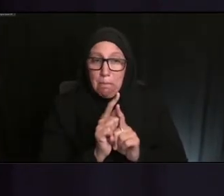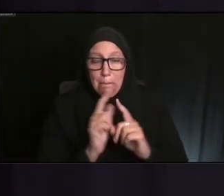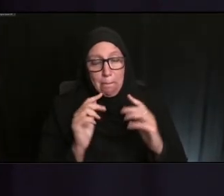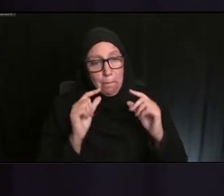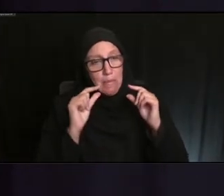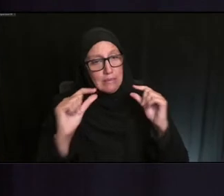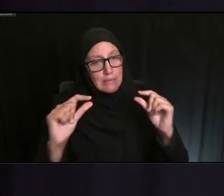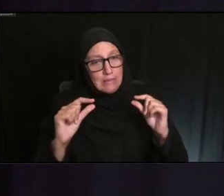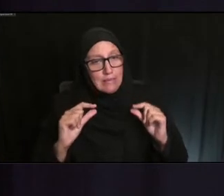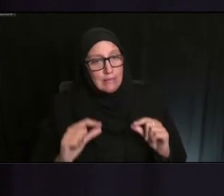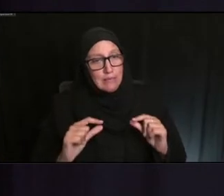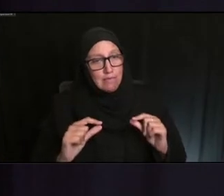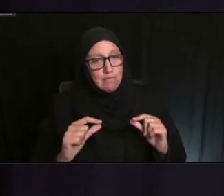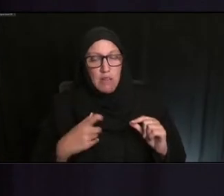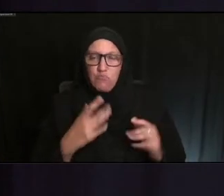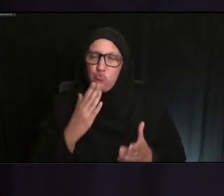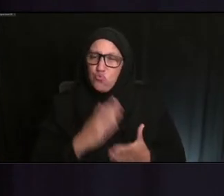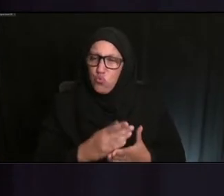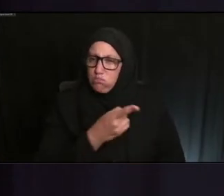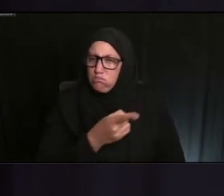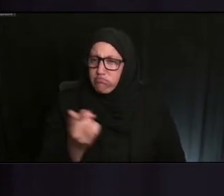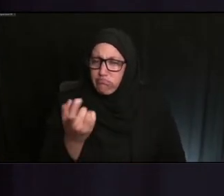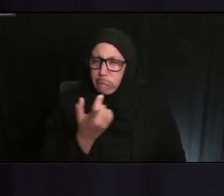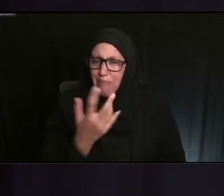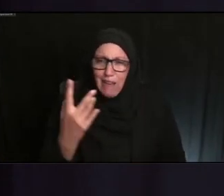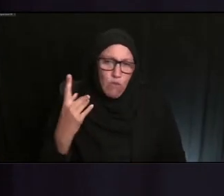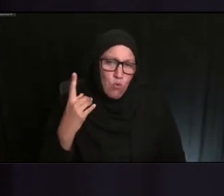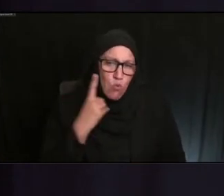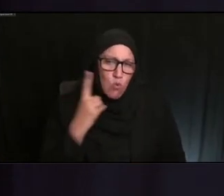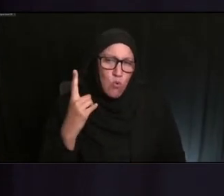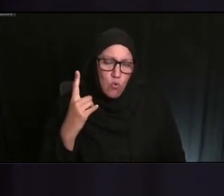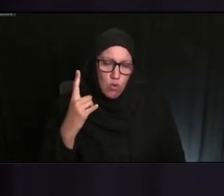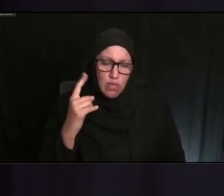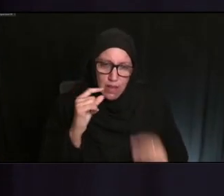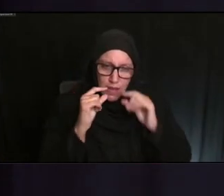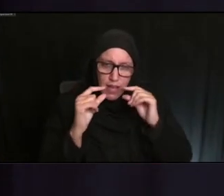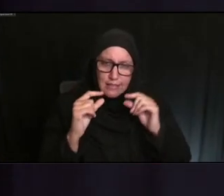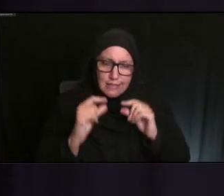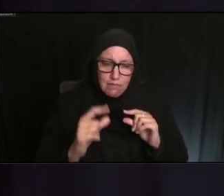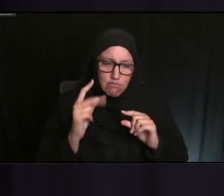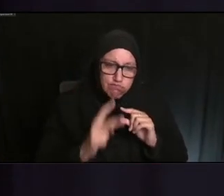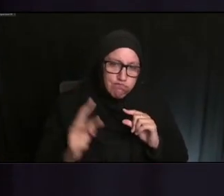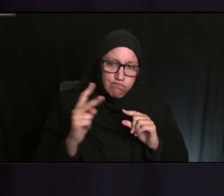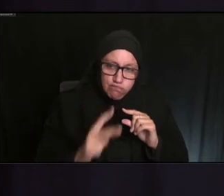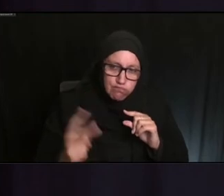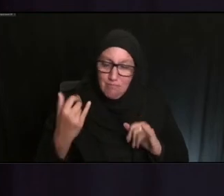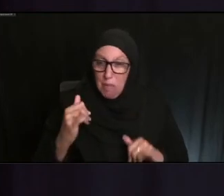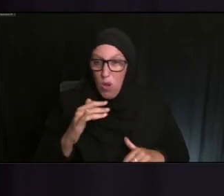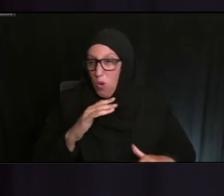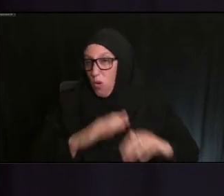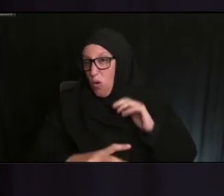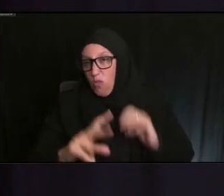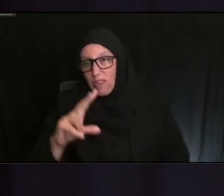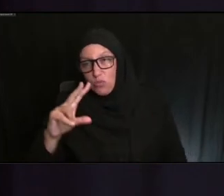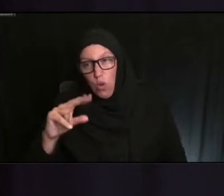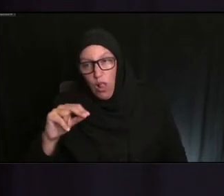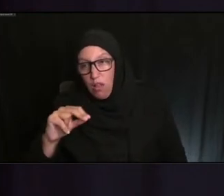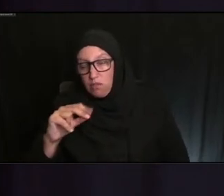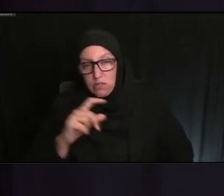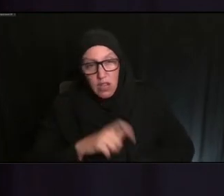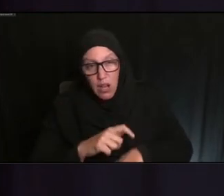many of you have heard this hadith over a dozen times at least, if not over hundreds of times.